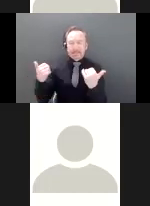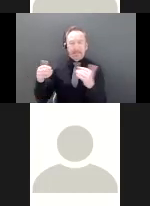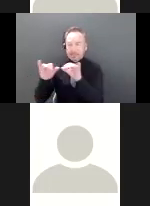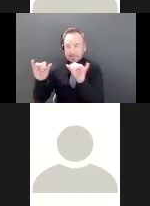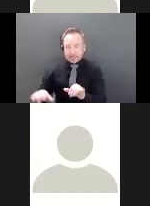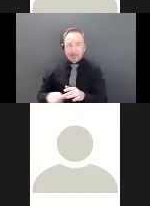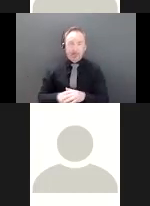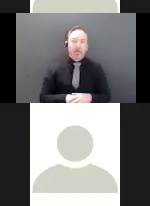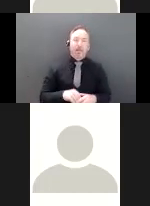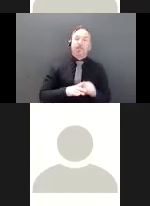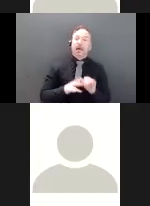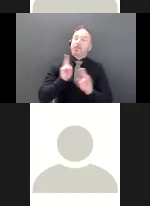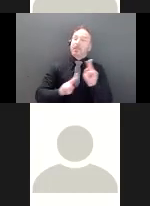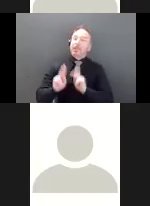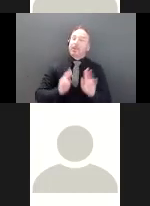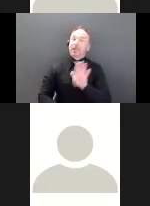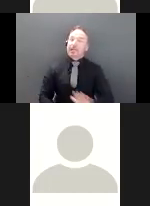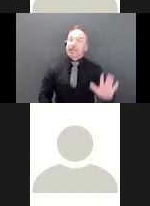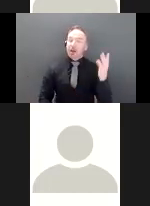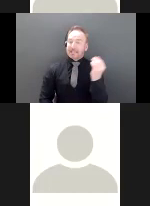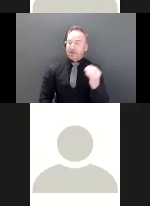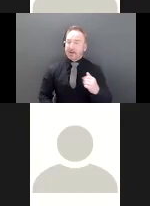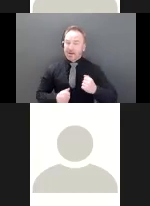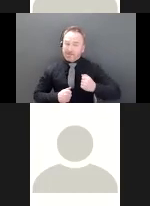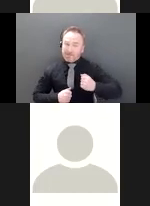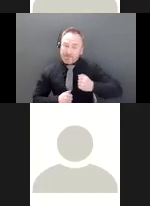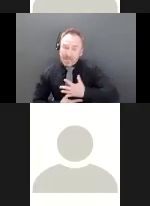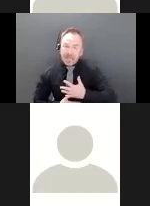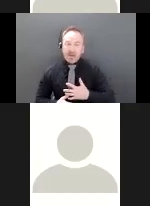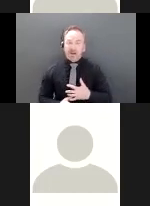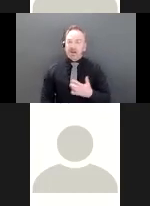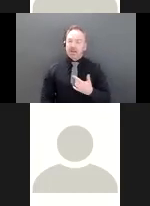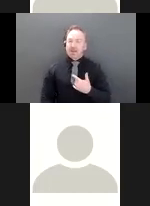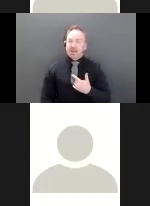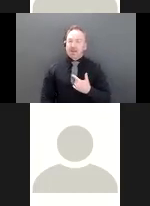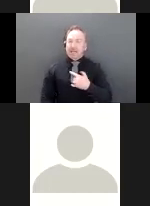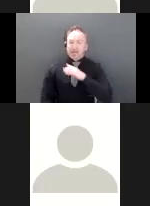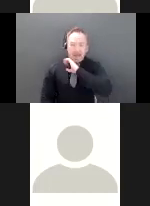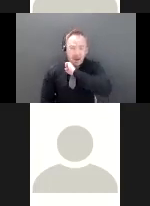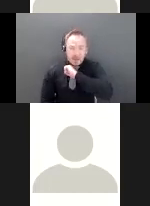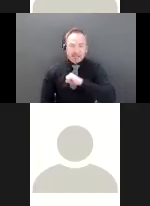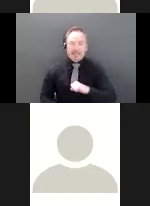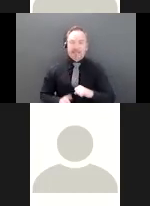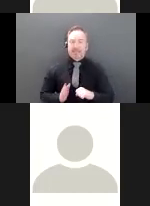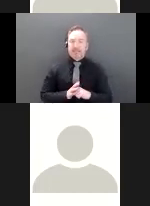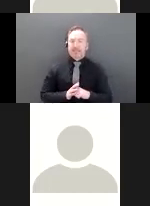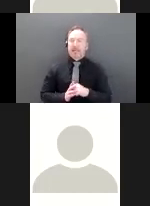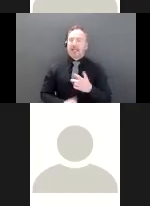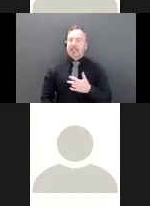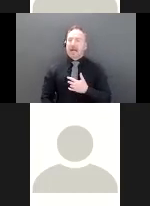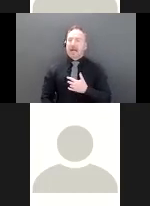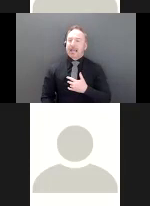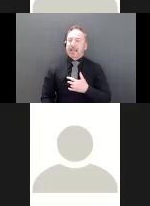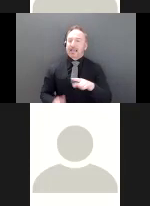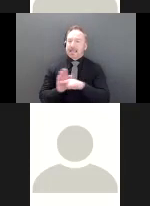us fear, shame, stigma, they're not aware of the help available, and that financial